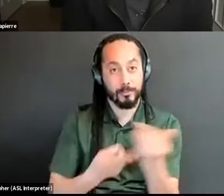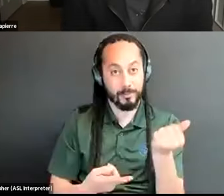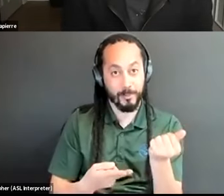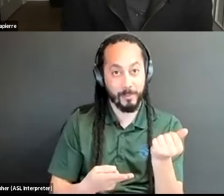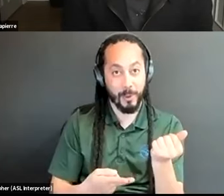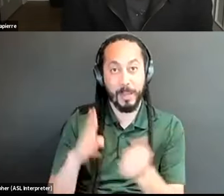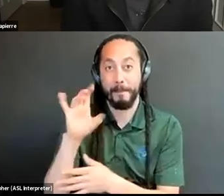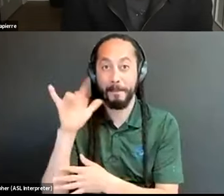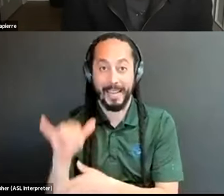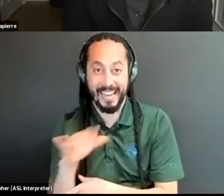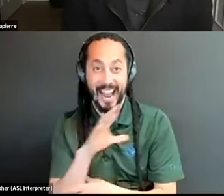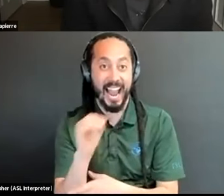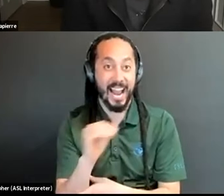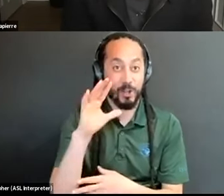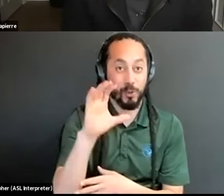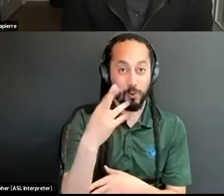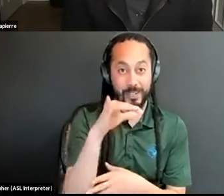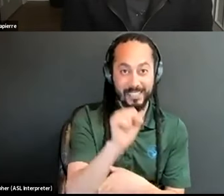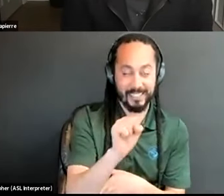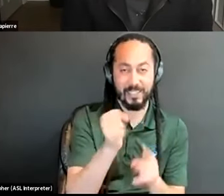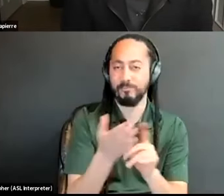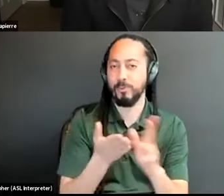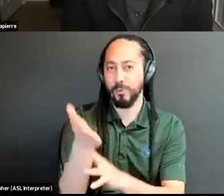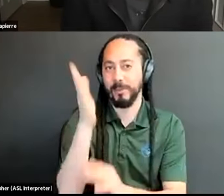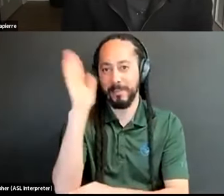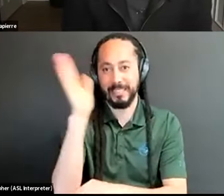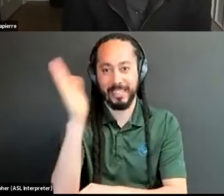the ASL interpretation throughout the webinar.